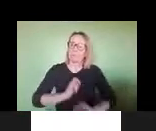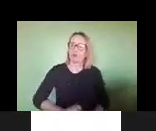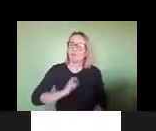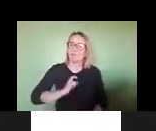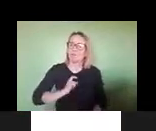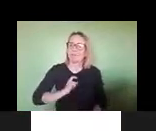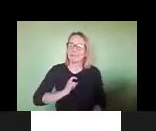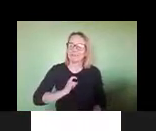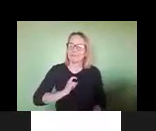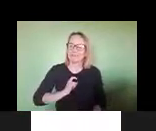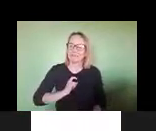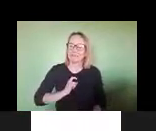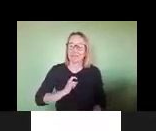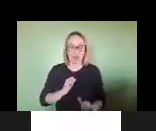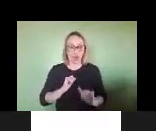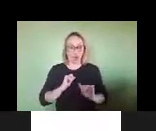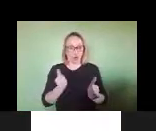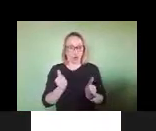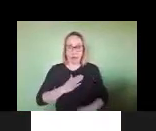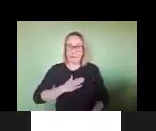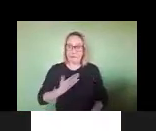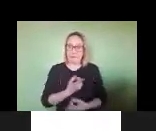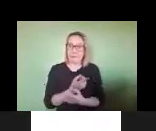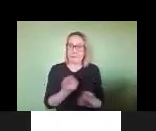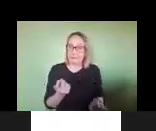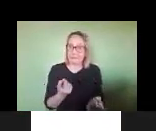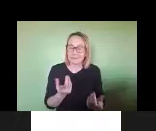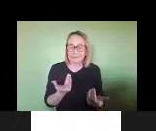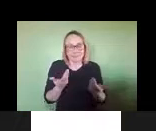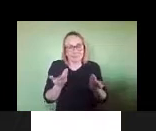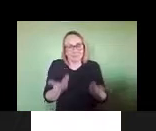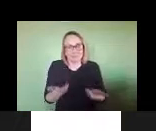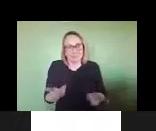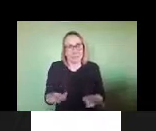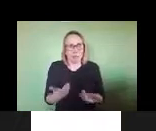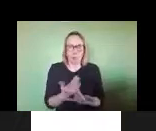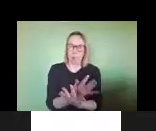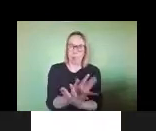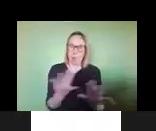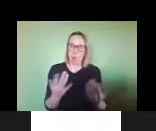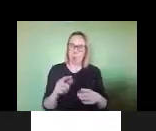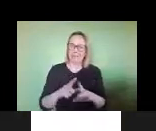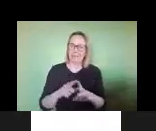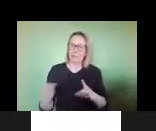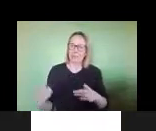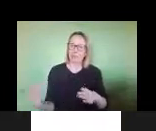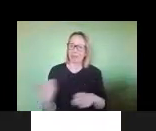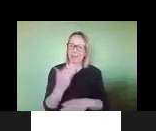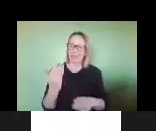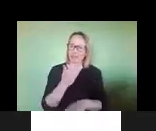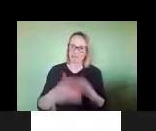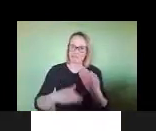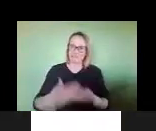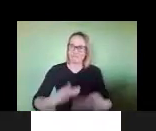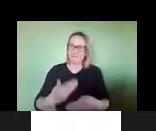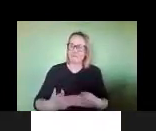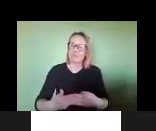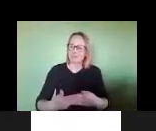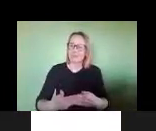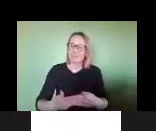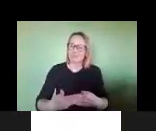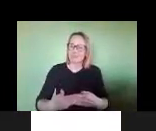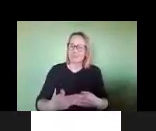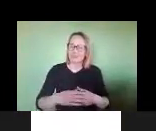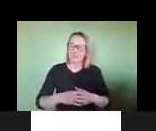buzz, because the members now, a lot of them are digitally active, some, quite a few of mine in Shots and Wishy